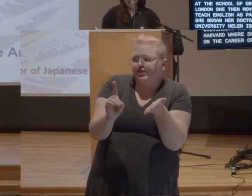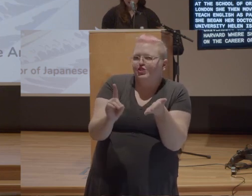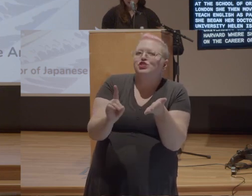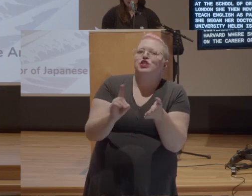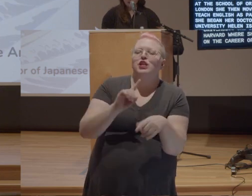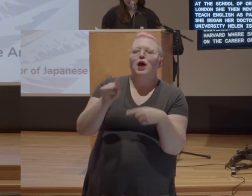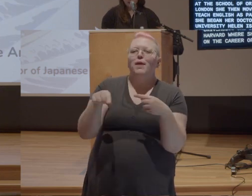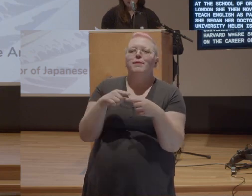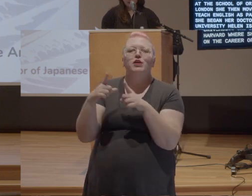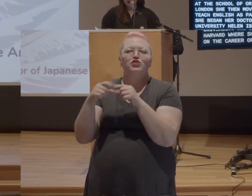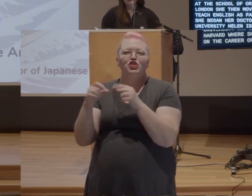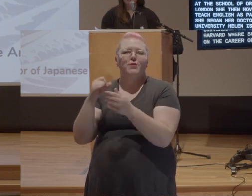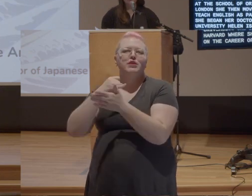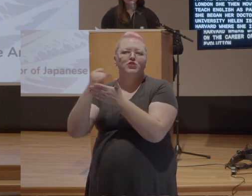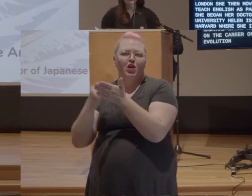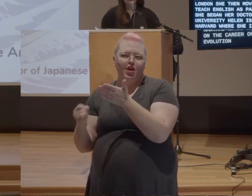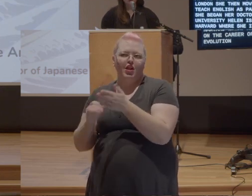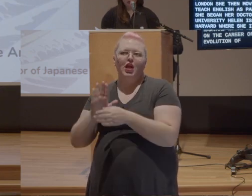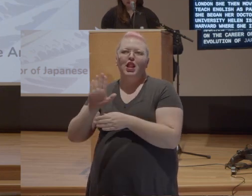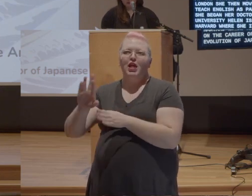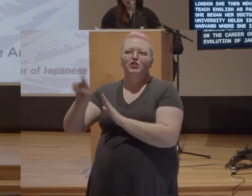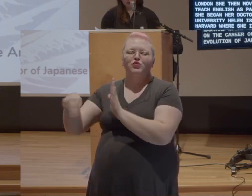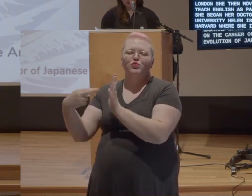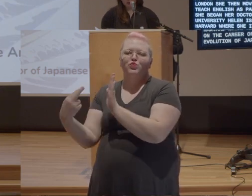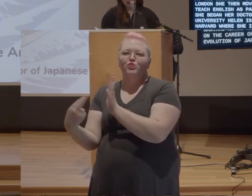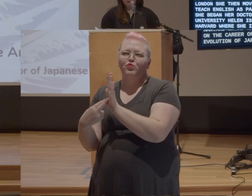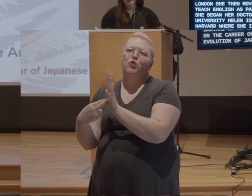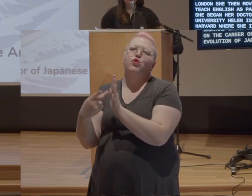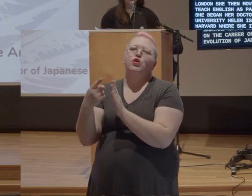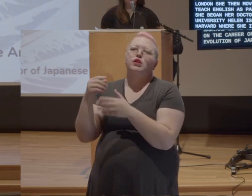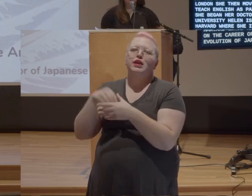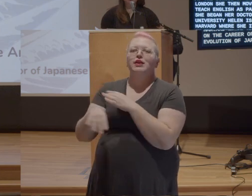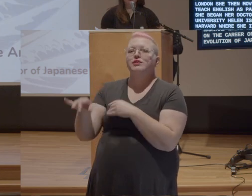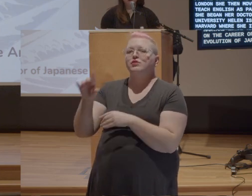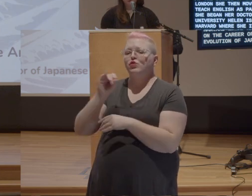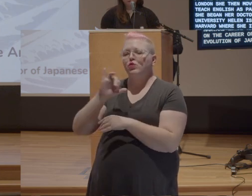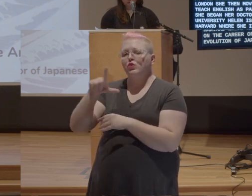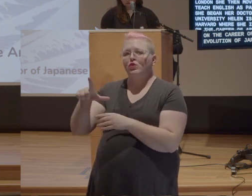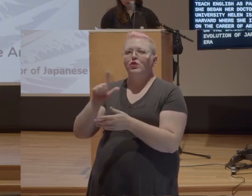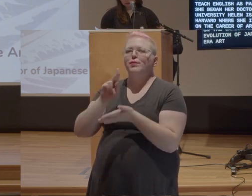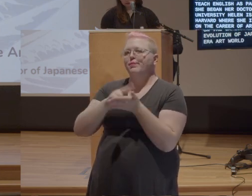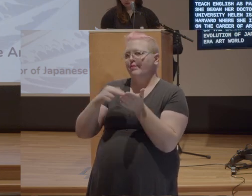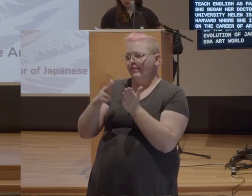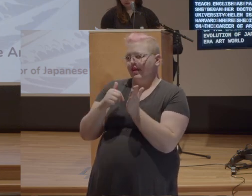and his role in the evolution of Japanese oil painting in the Meiji era art world.